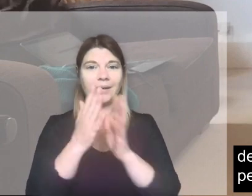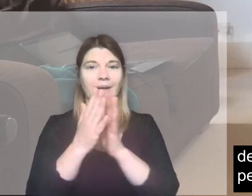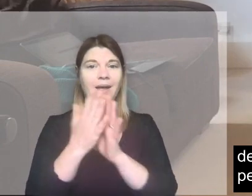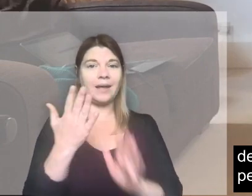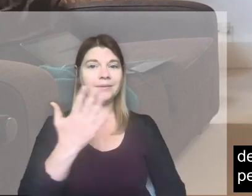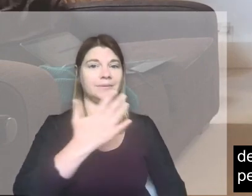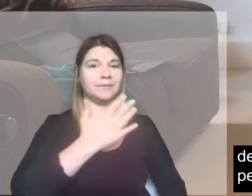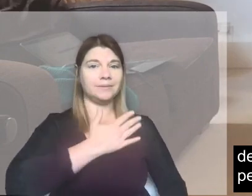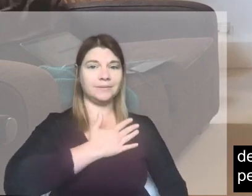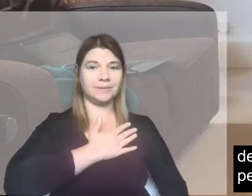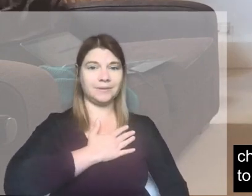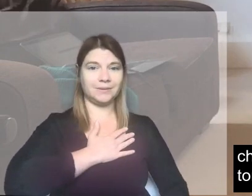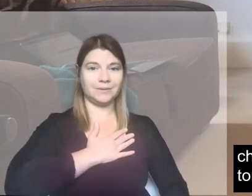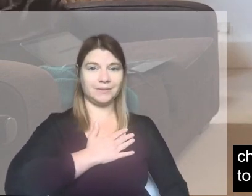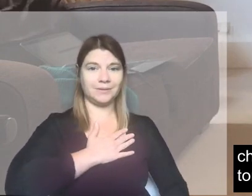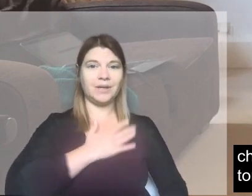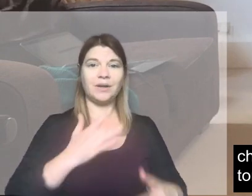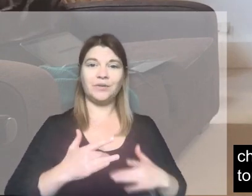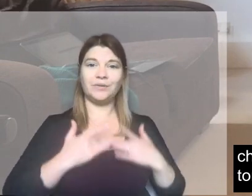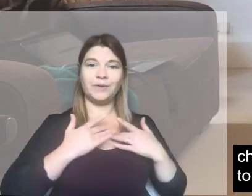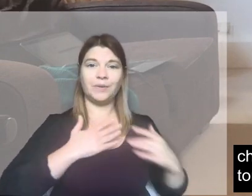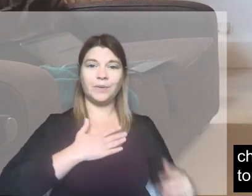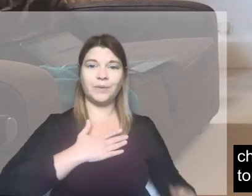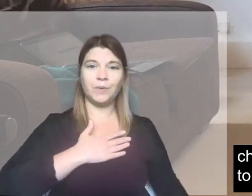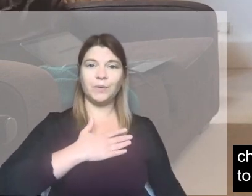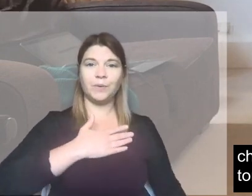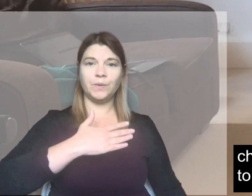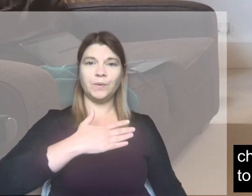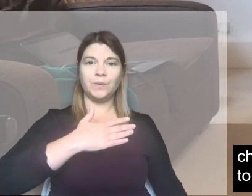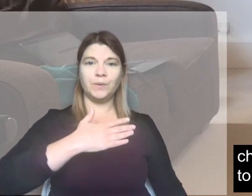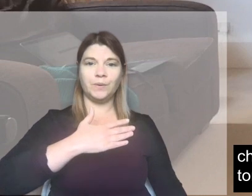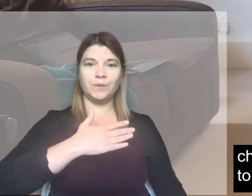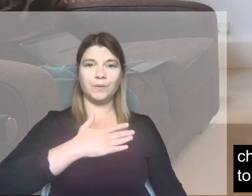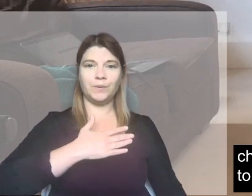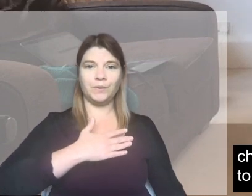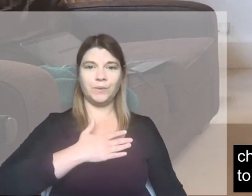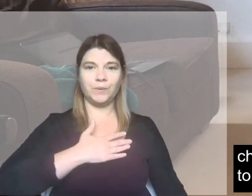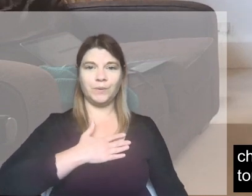Perhaps placing your hand onto your chest, noticing the rise and fall